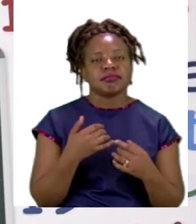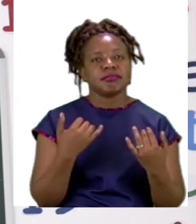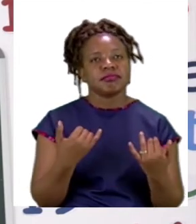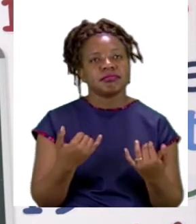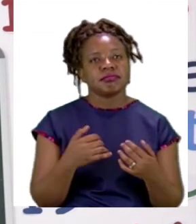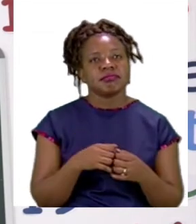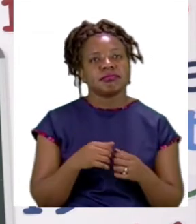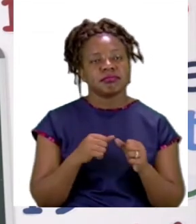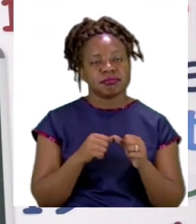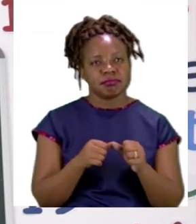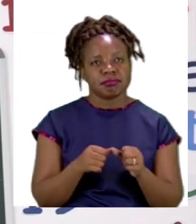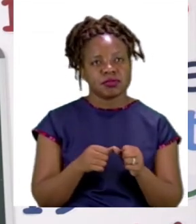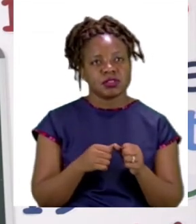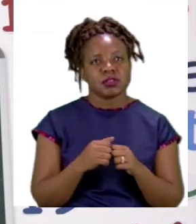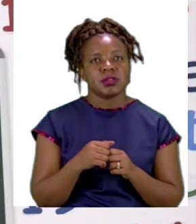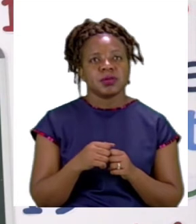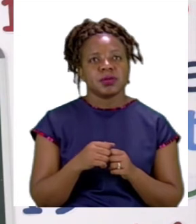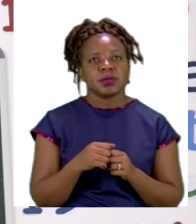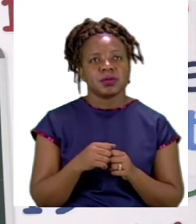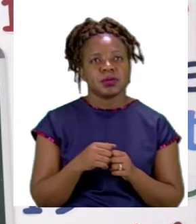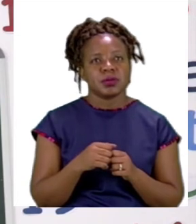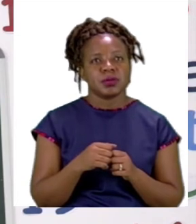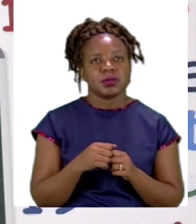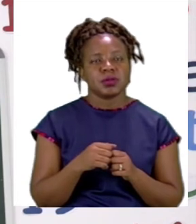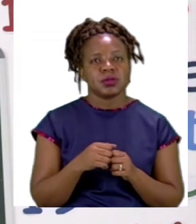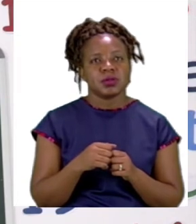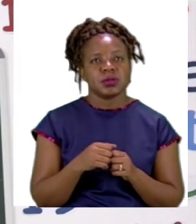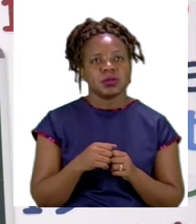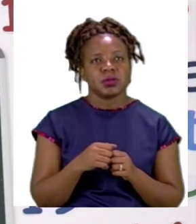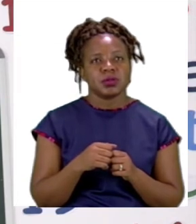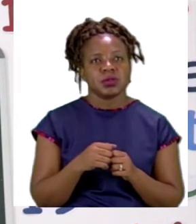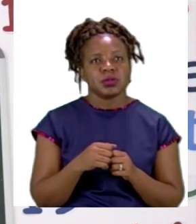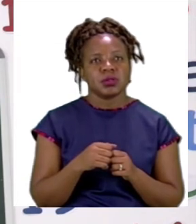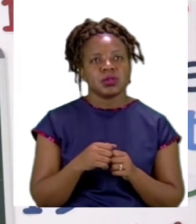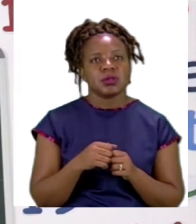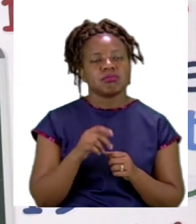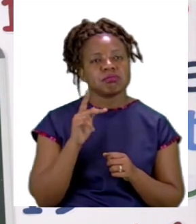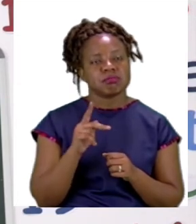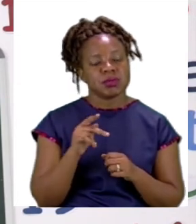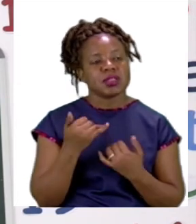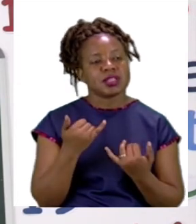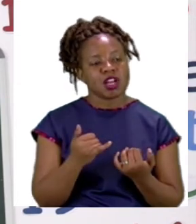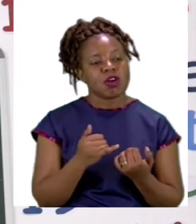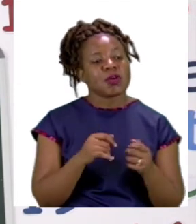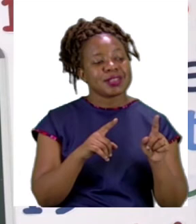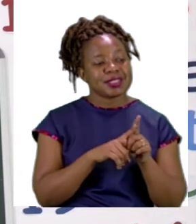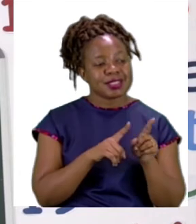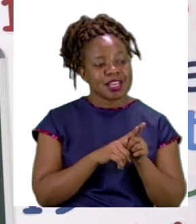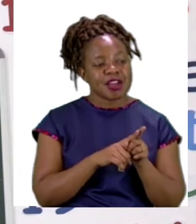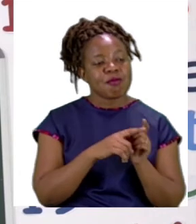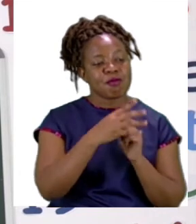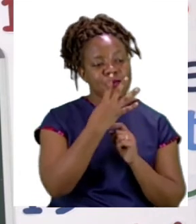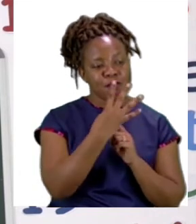can continue adding, but before we do, subtracting. But before we do, we need to thank Mr. Hundreds. Thank you,